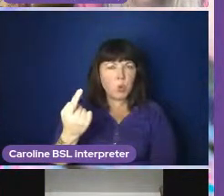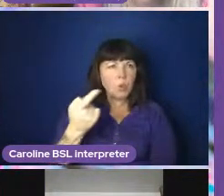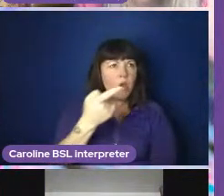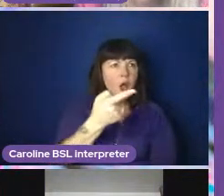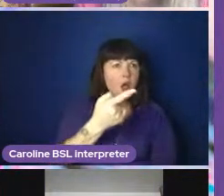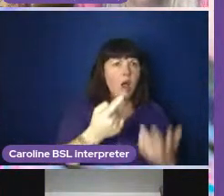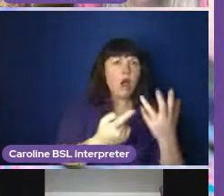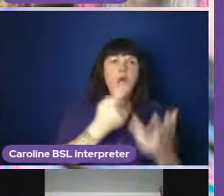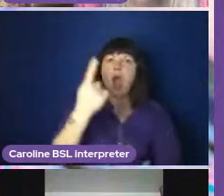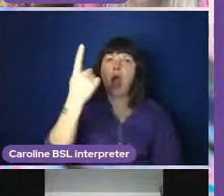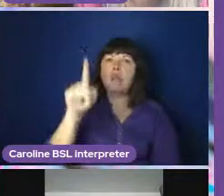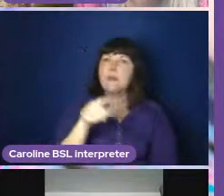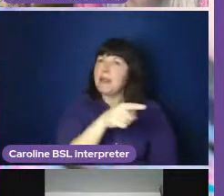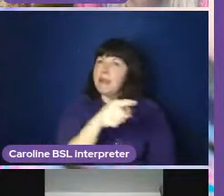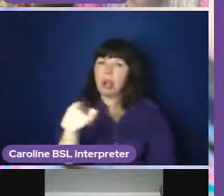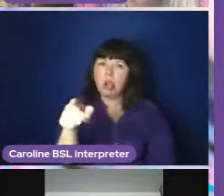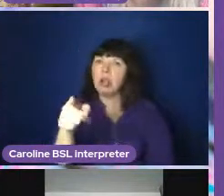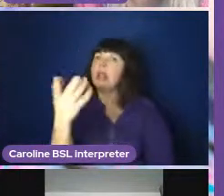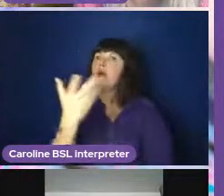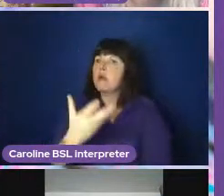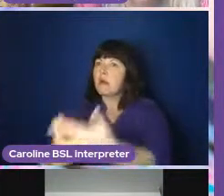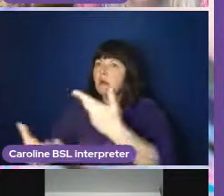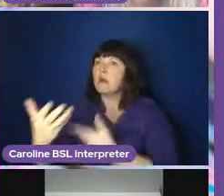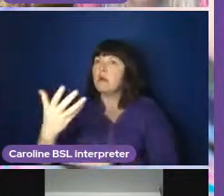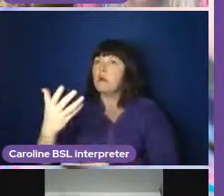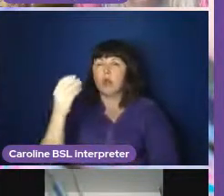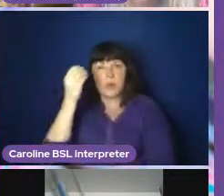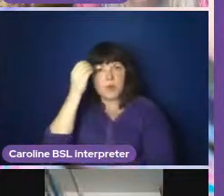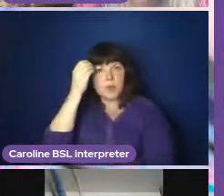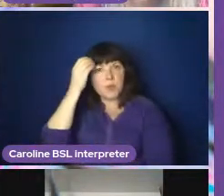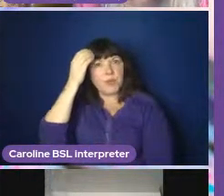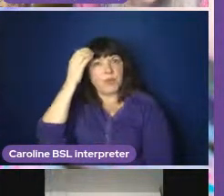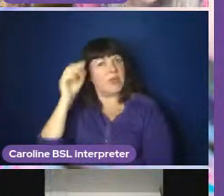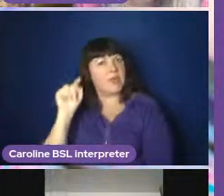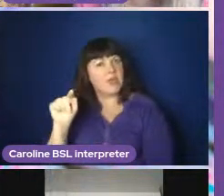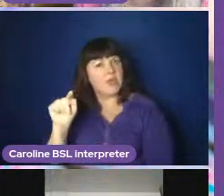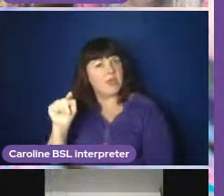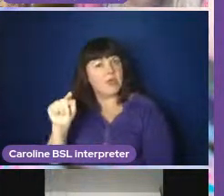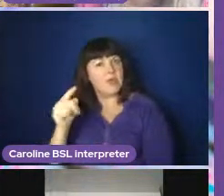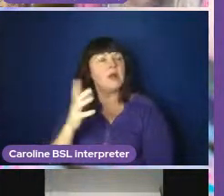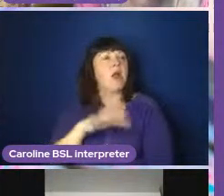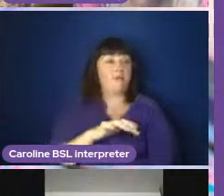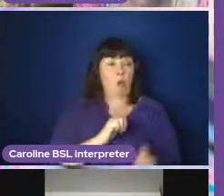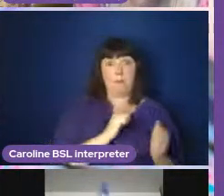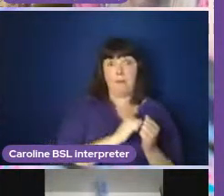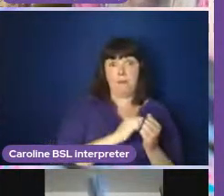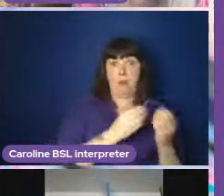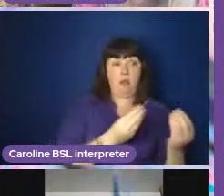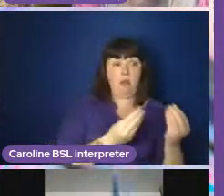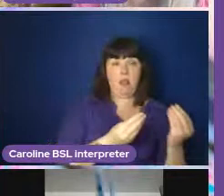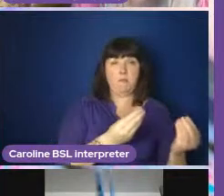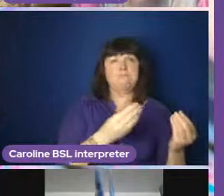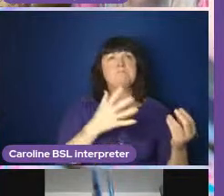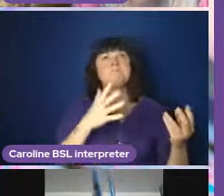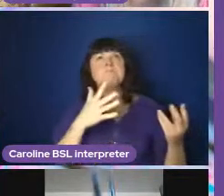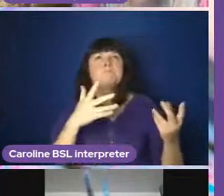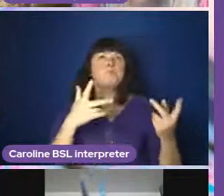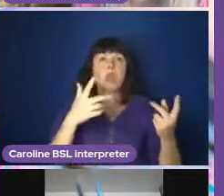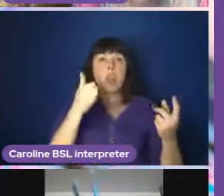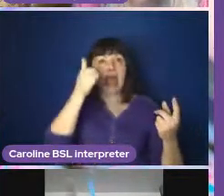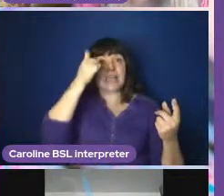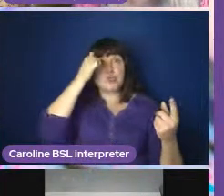Hang on, a piece of paper. I've got a piece of paper. It's about like a cascading